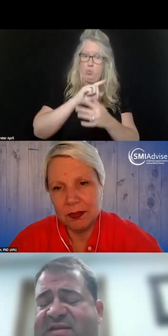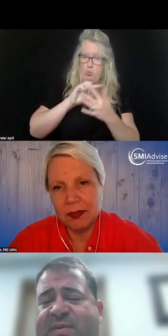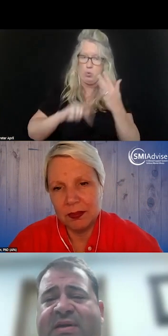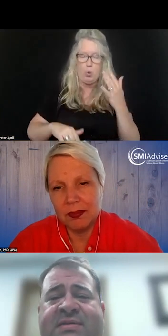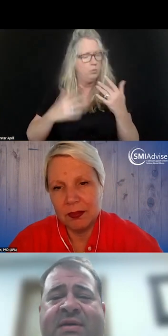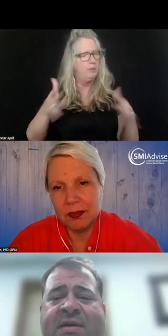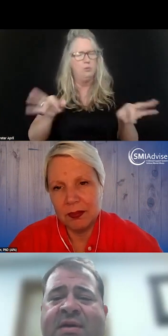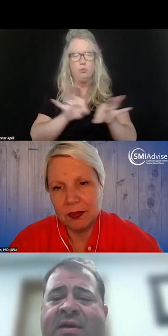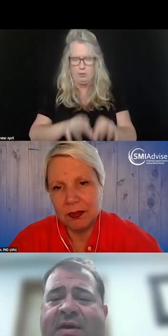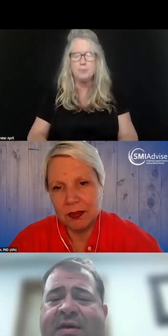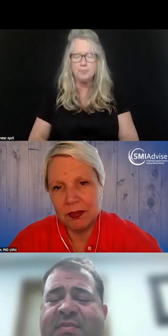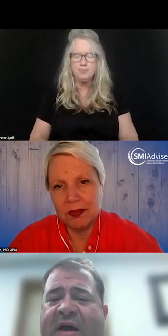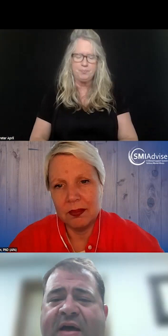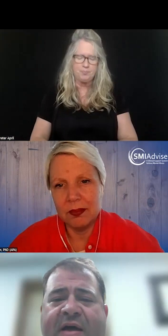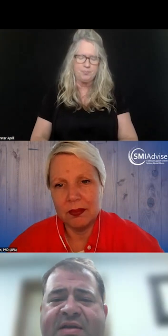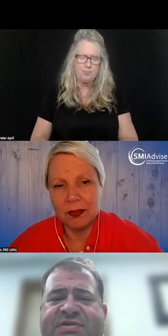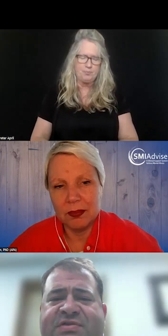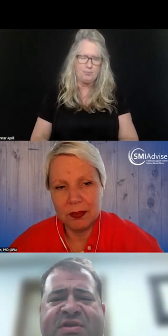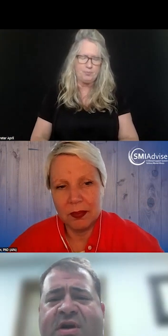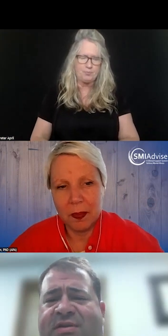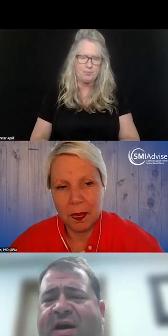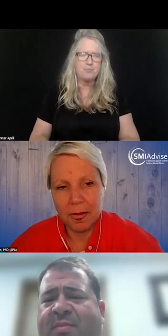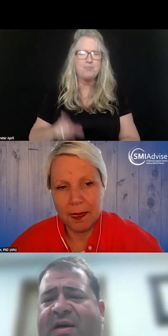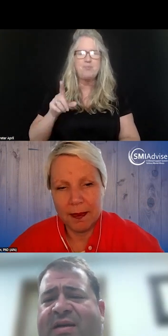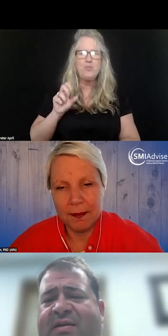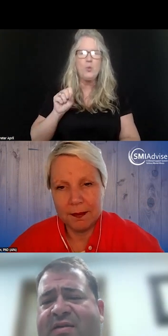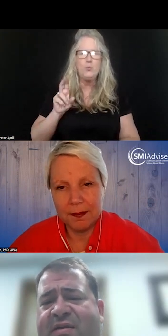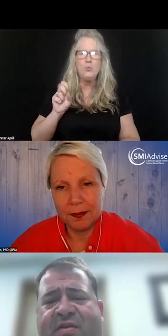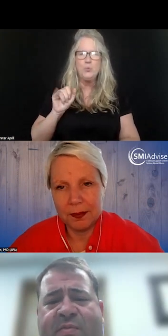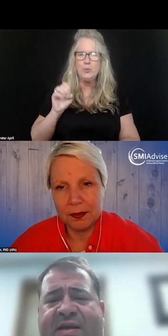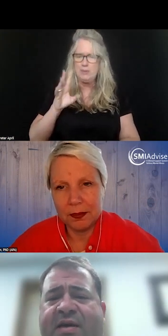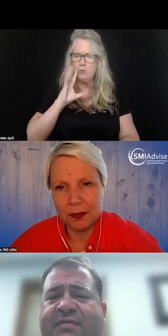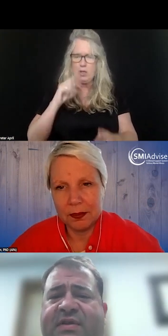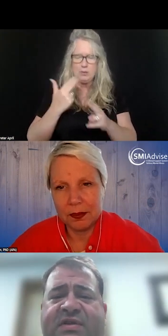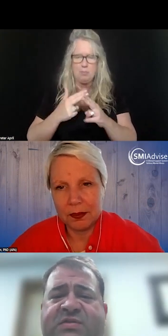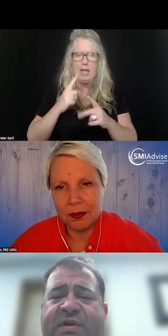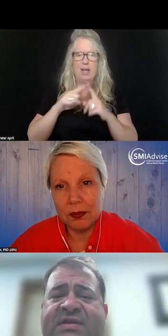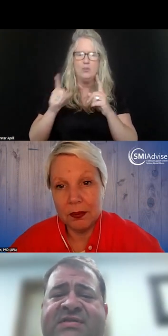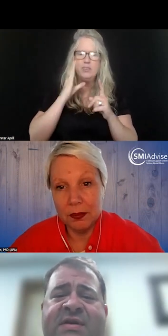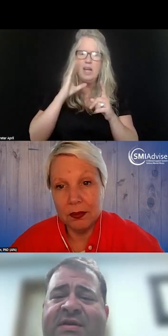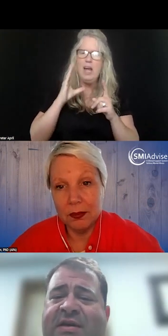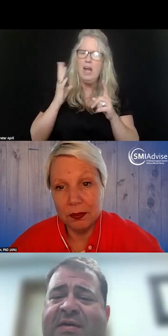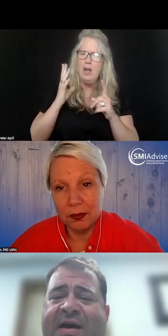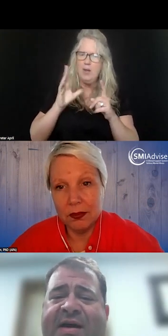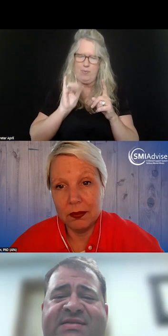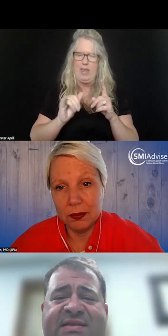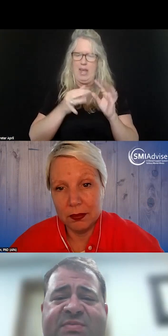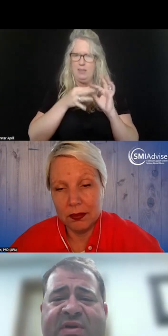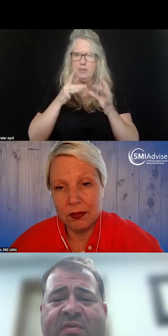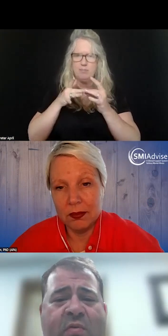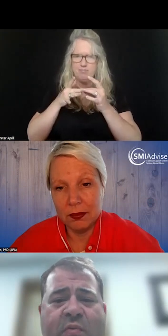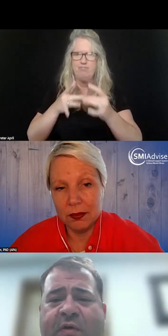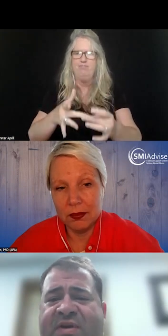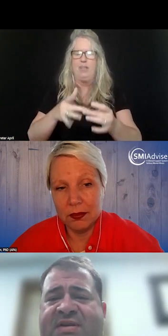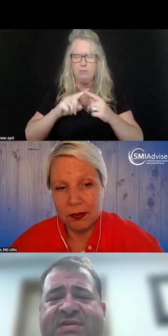critical aspect. And Susie had talked a lot about that threading of the lived experience. I can see this